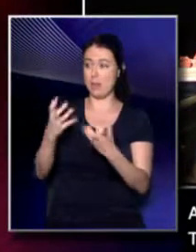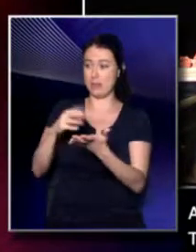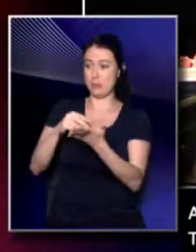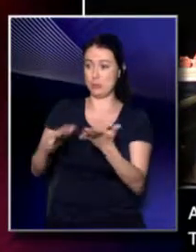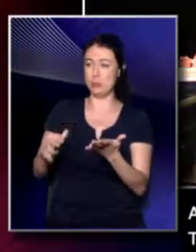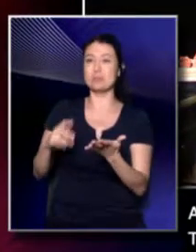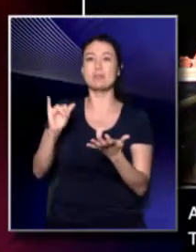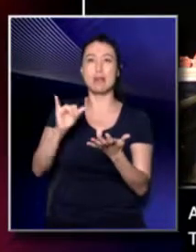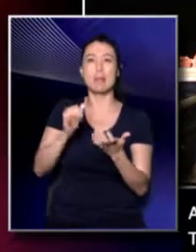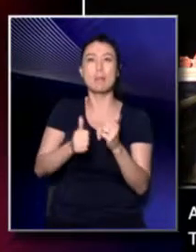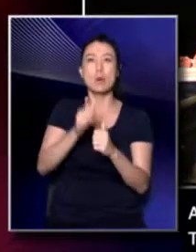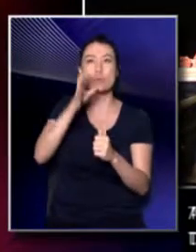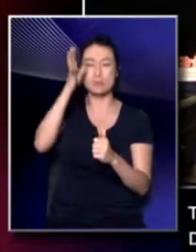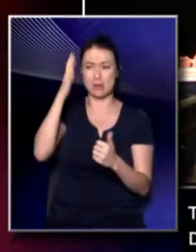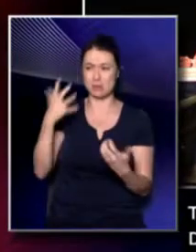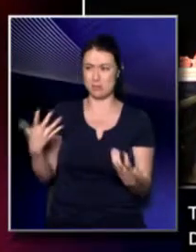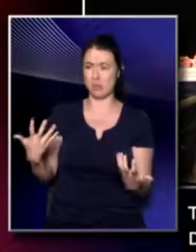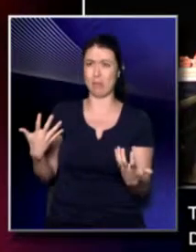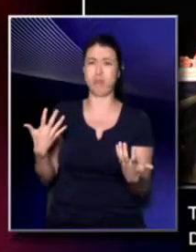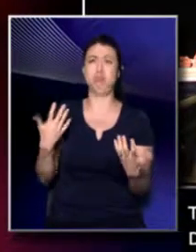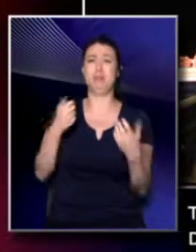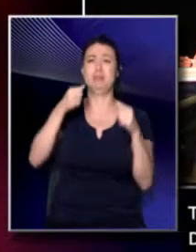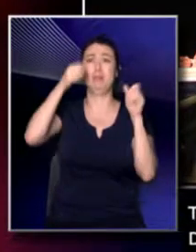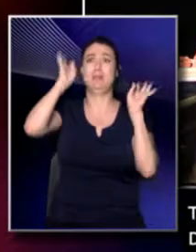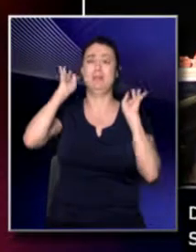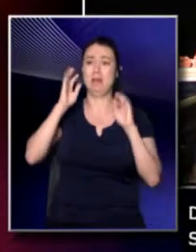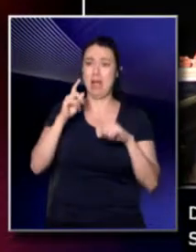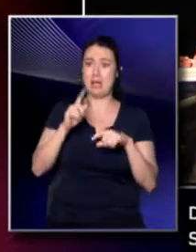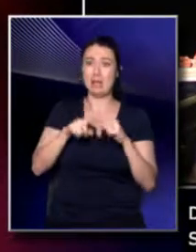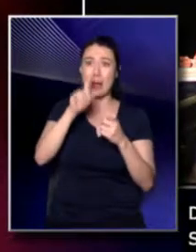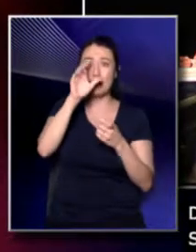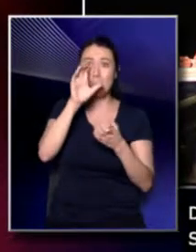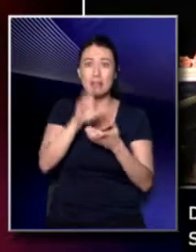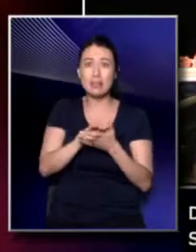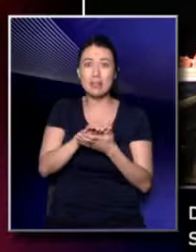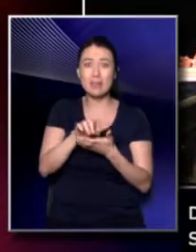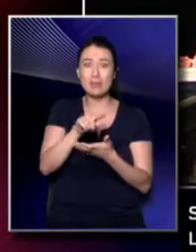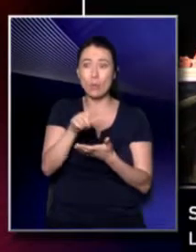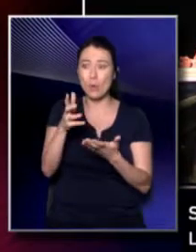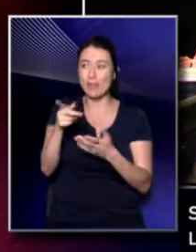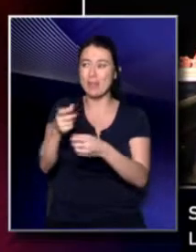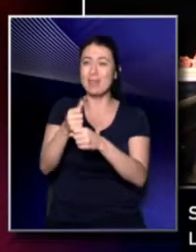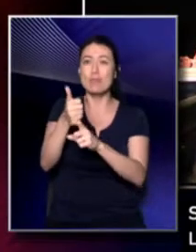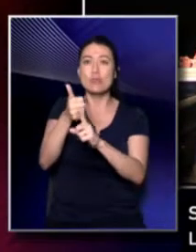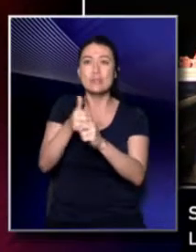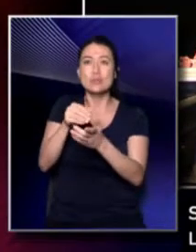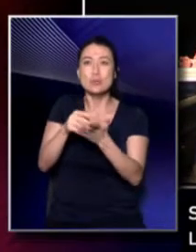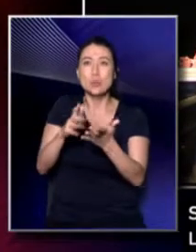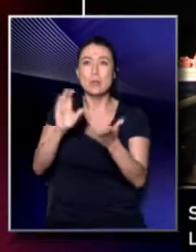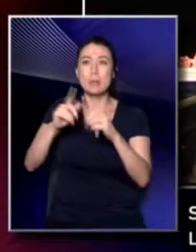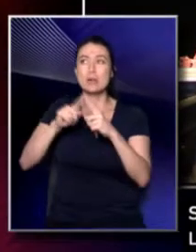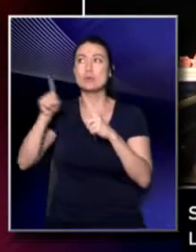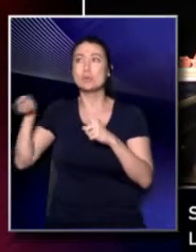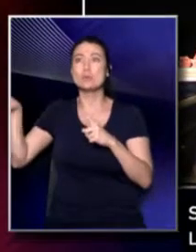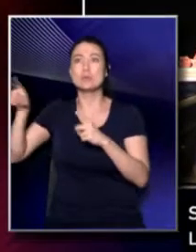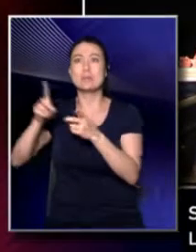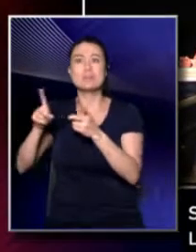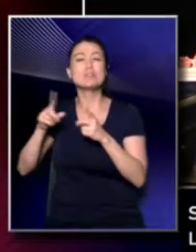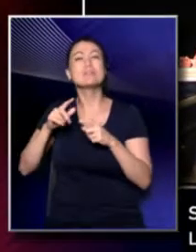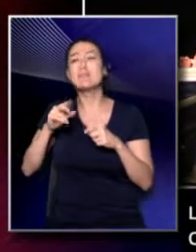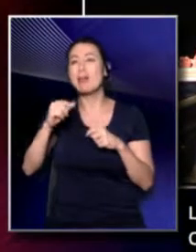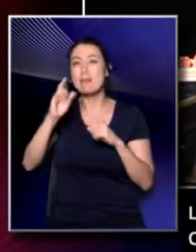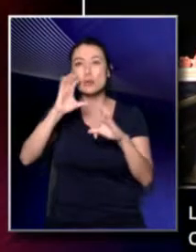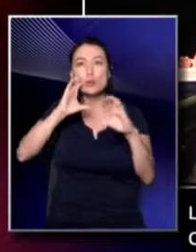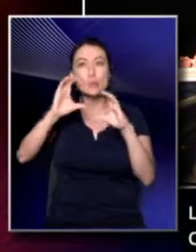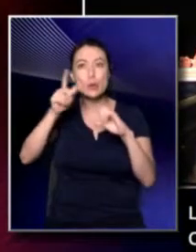most parents would be like, holy mother of Moses, I can't believe that what they get per student compared to what we do. Now we have to communicate to